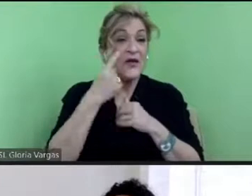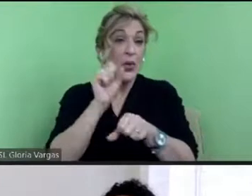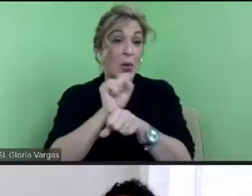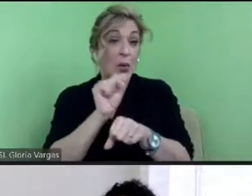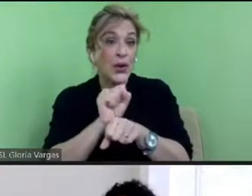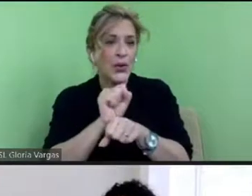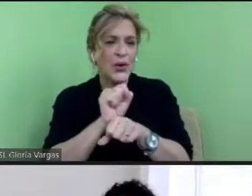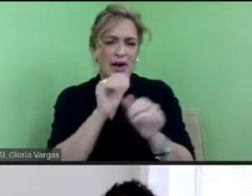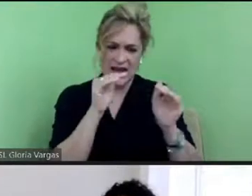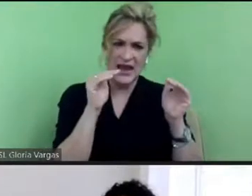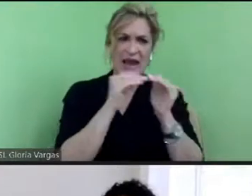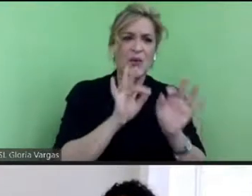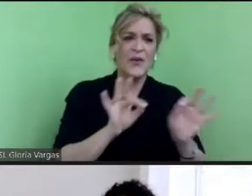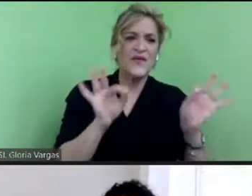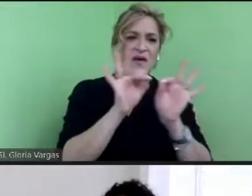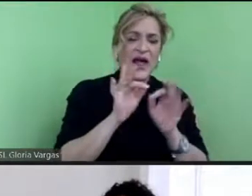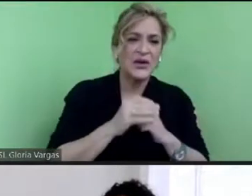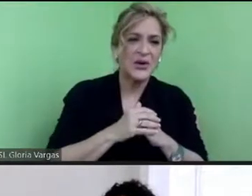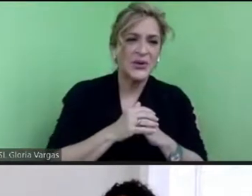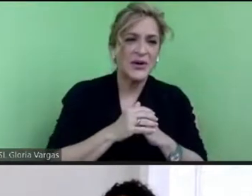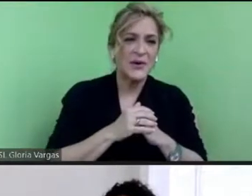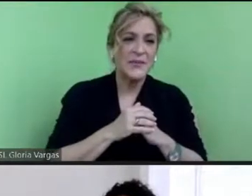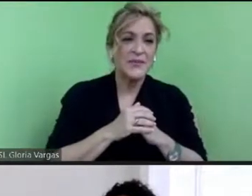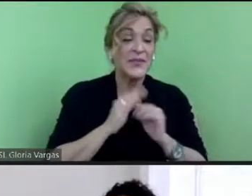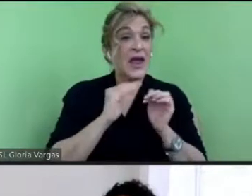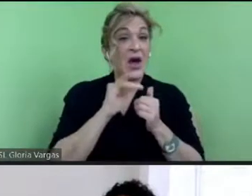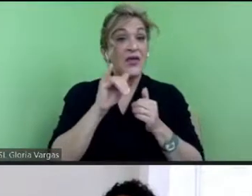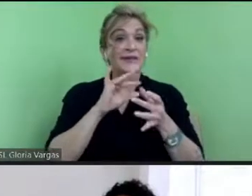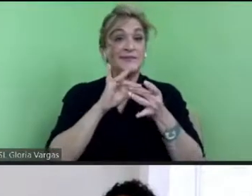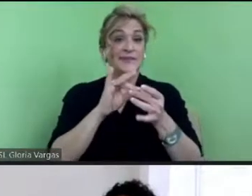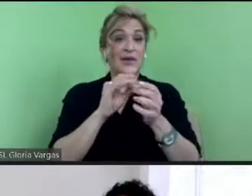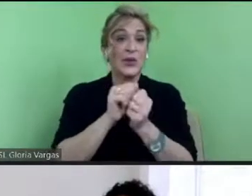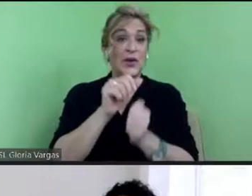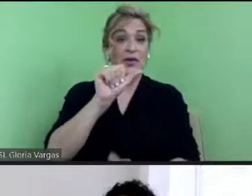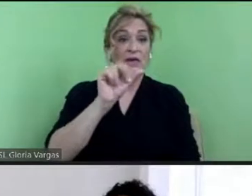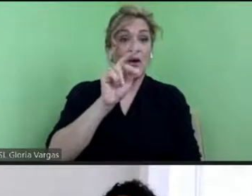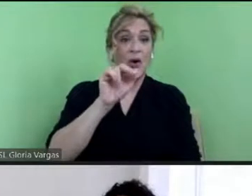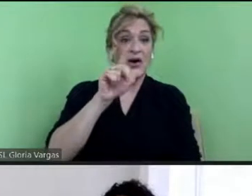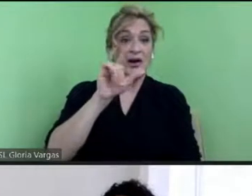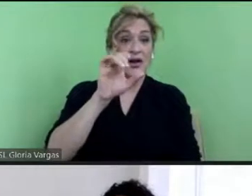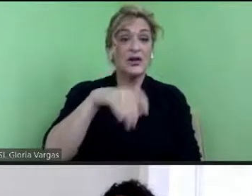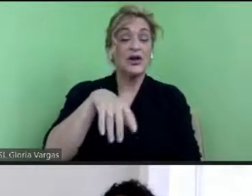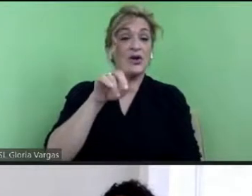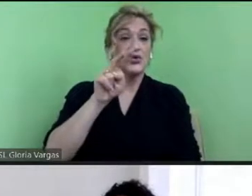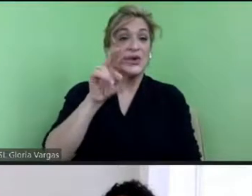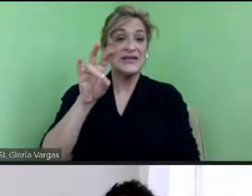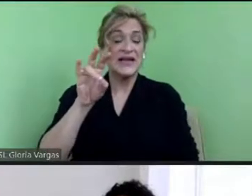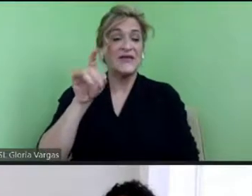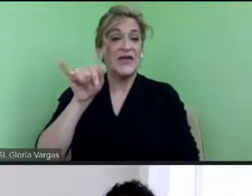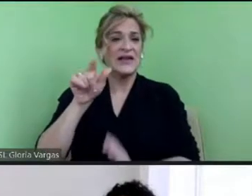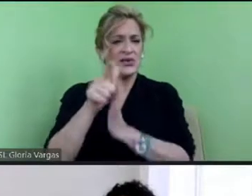value, and how this ties with Article 27 of the Convention on the Rights of Persons with